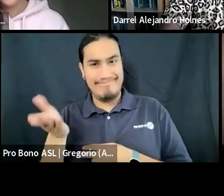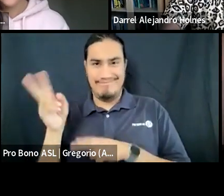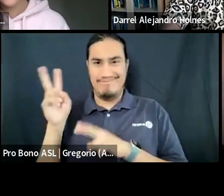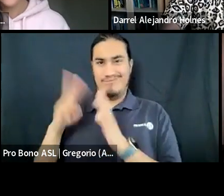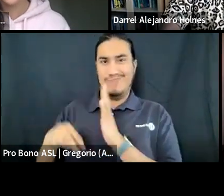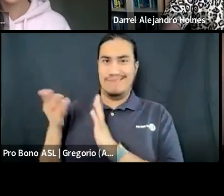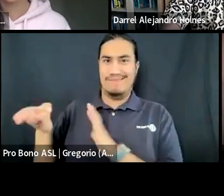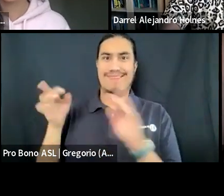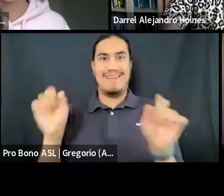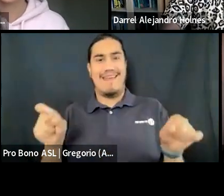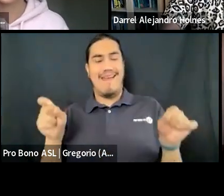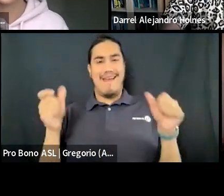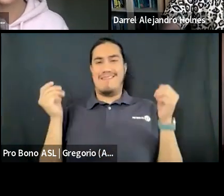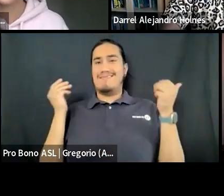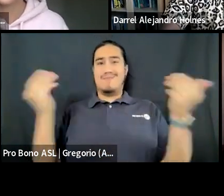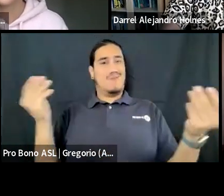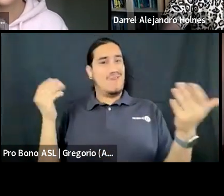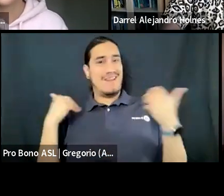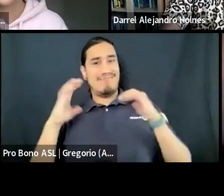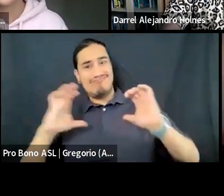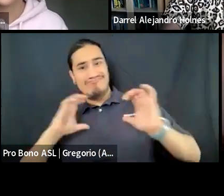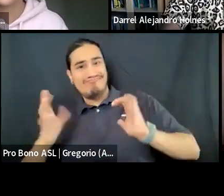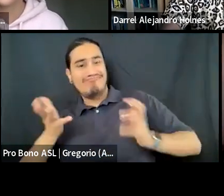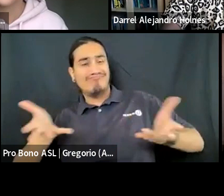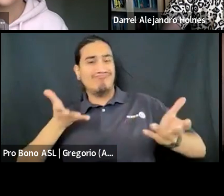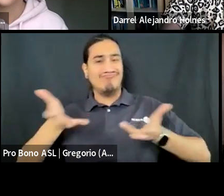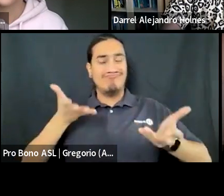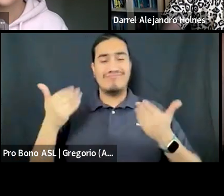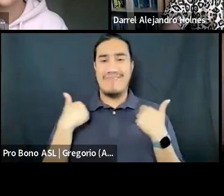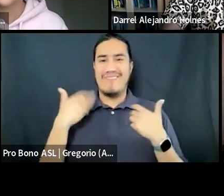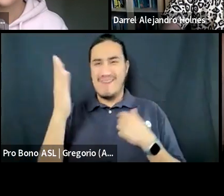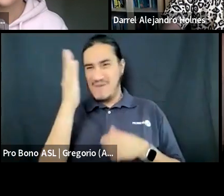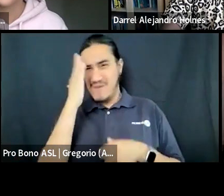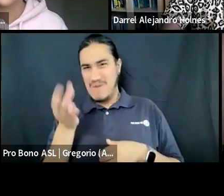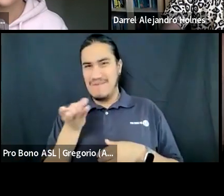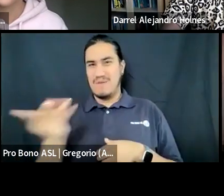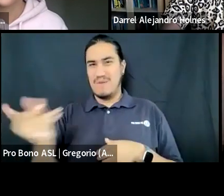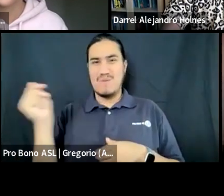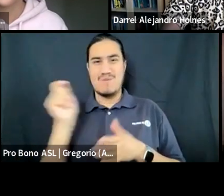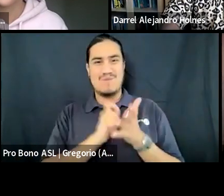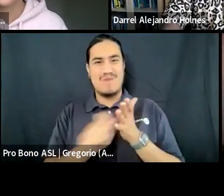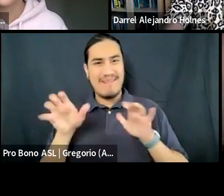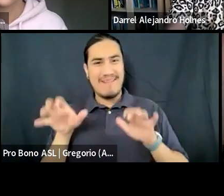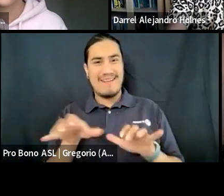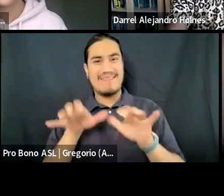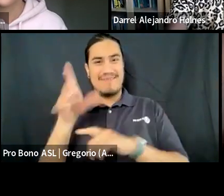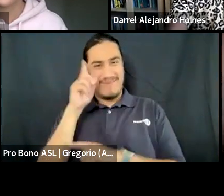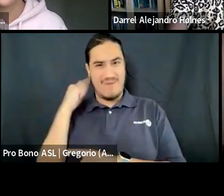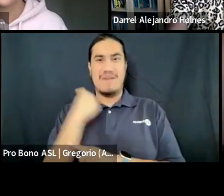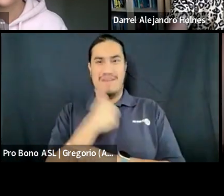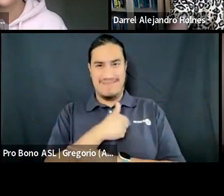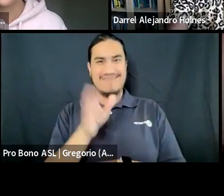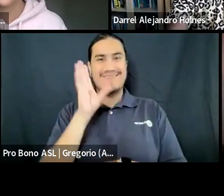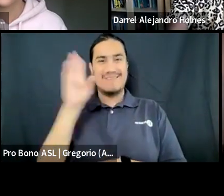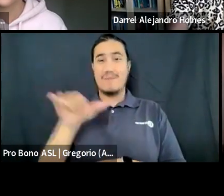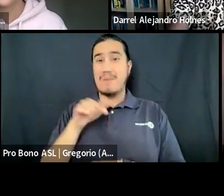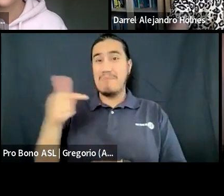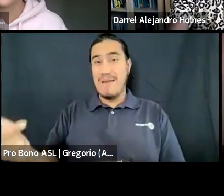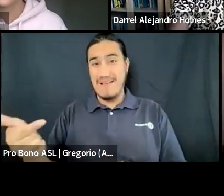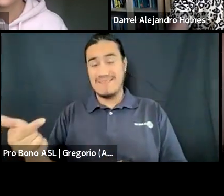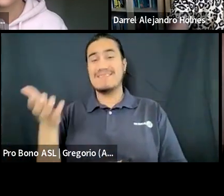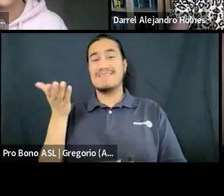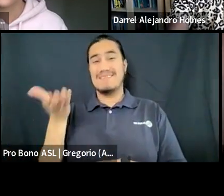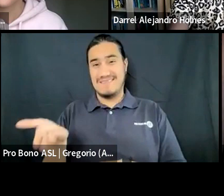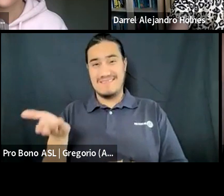And we can, you know, let's feel free to have a conversation. And I know you have a little writing activity planned for folks as well. So I'm going to pass the baton to you for a